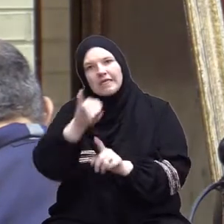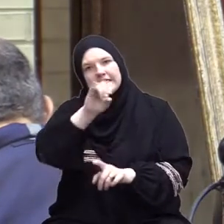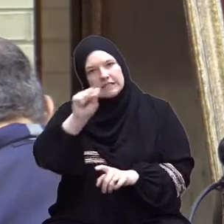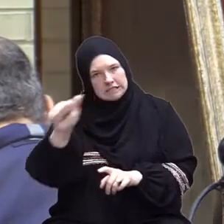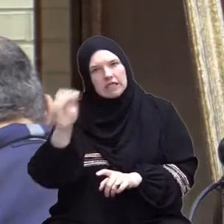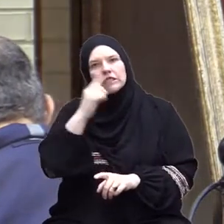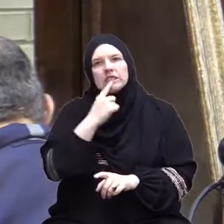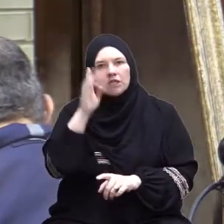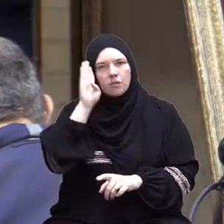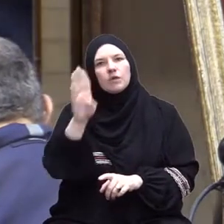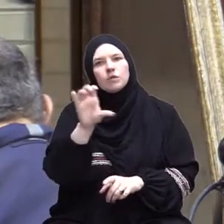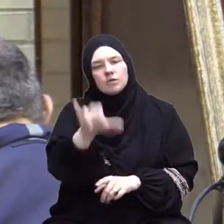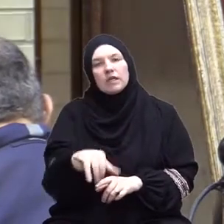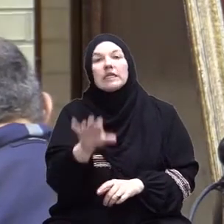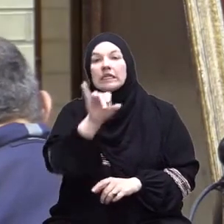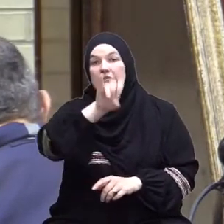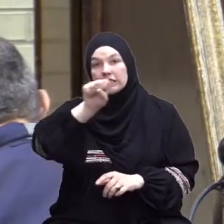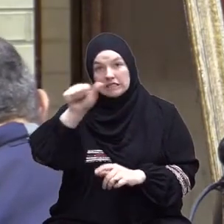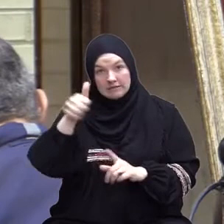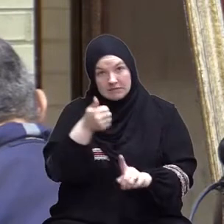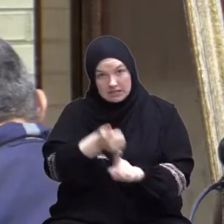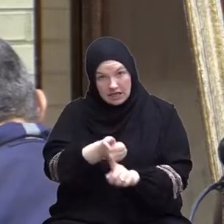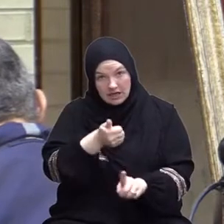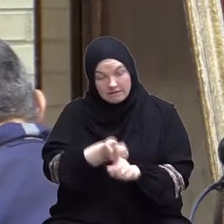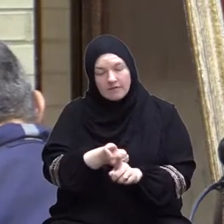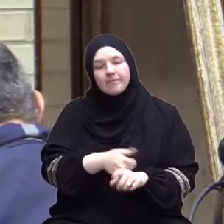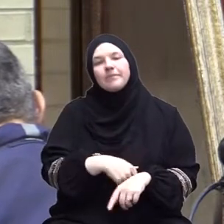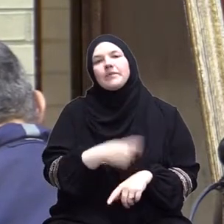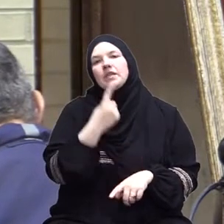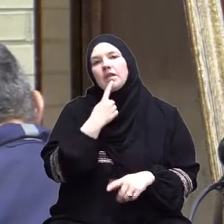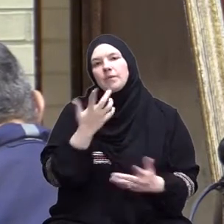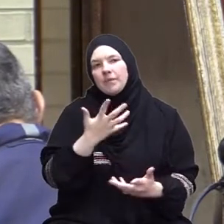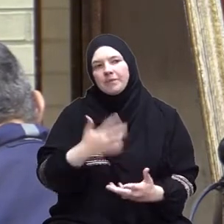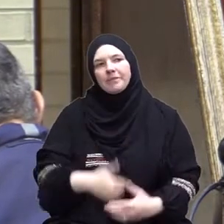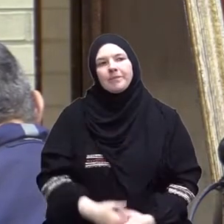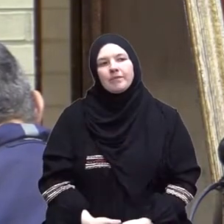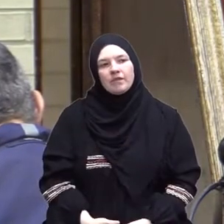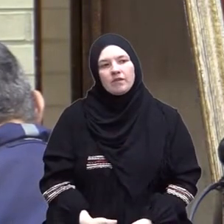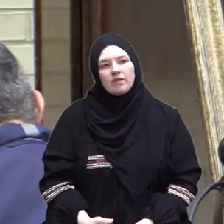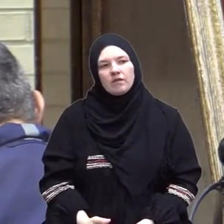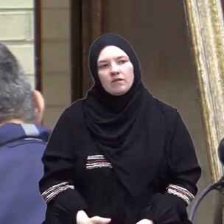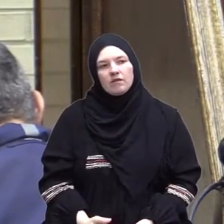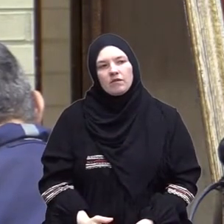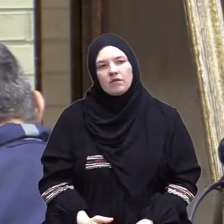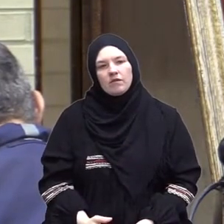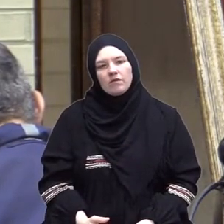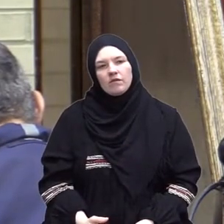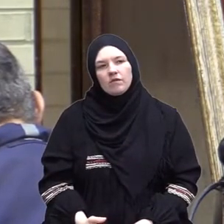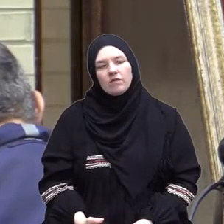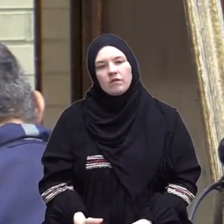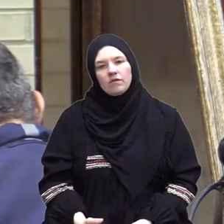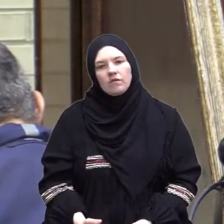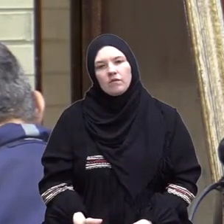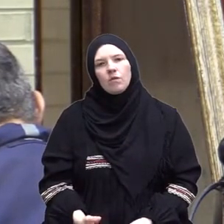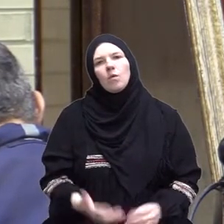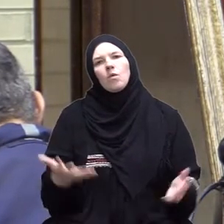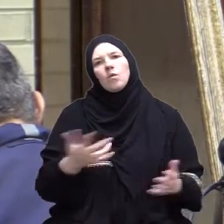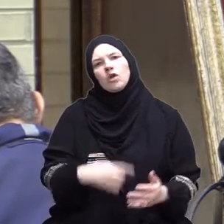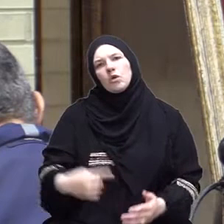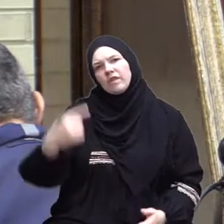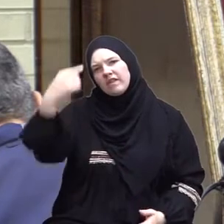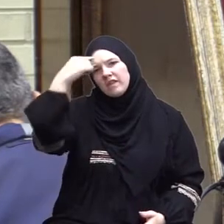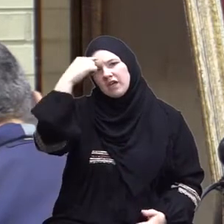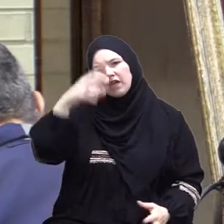alayhi salam. Isa himself, he said, what do you think of an